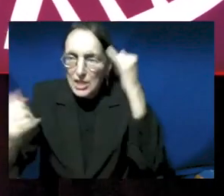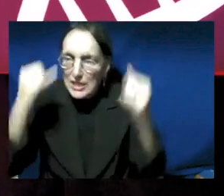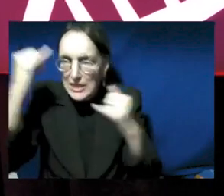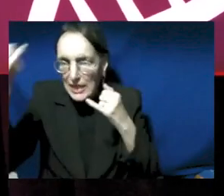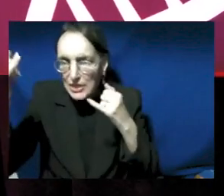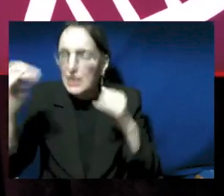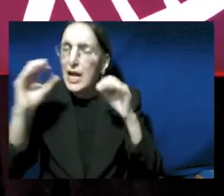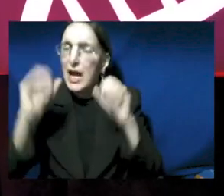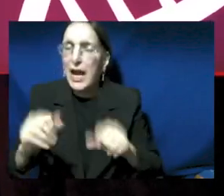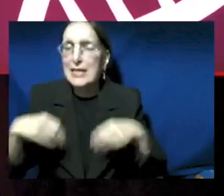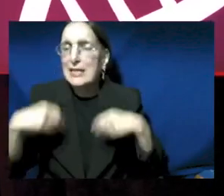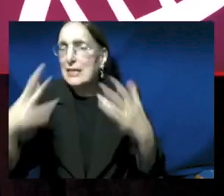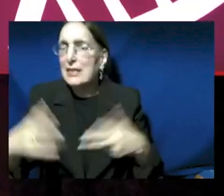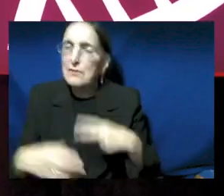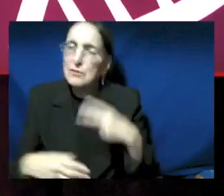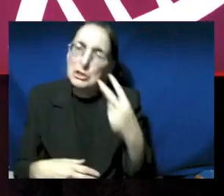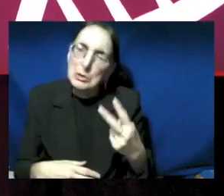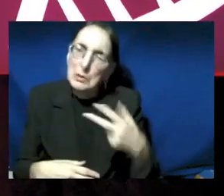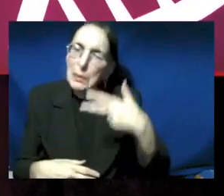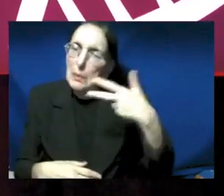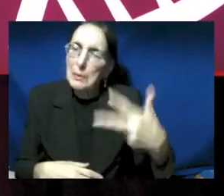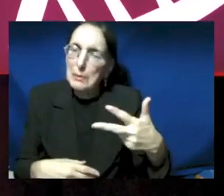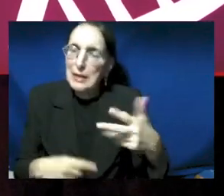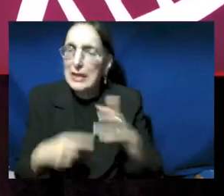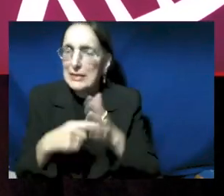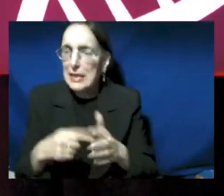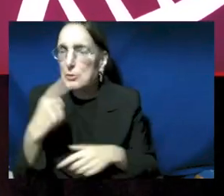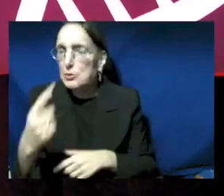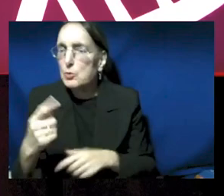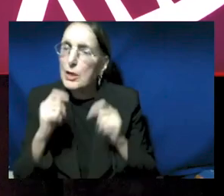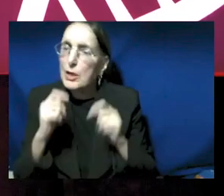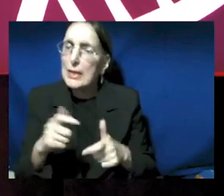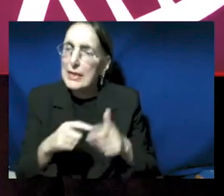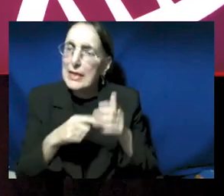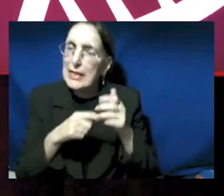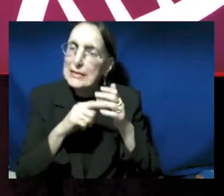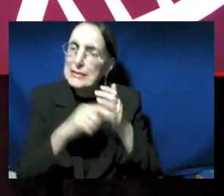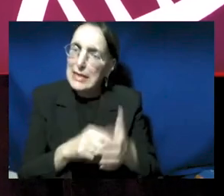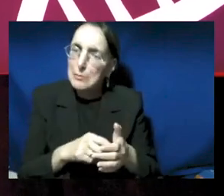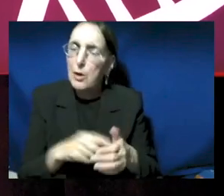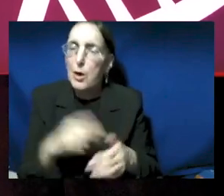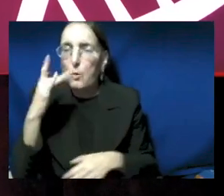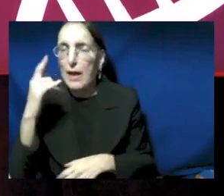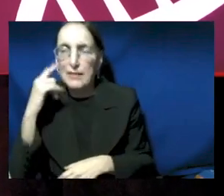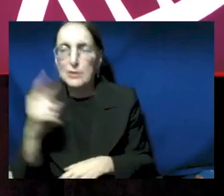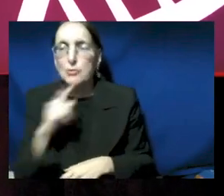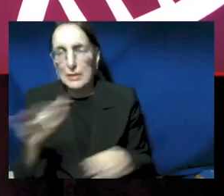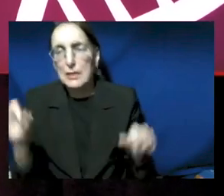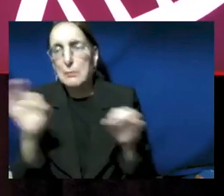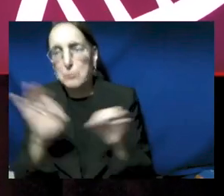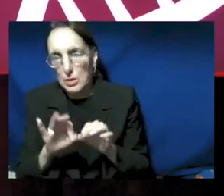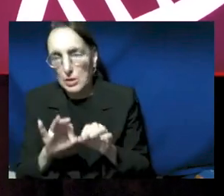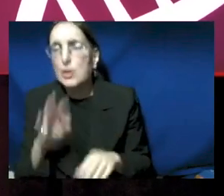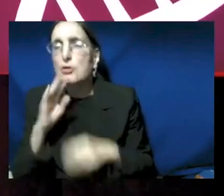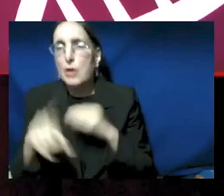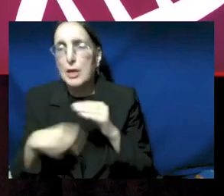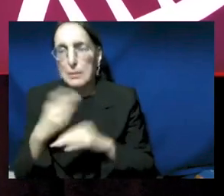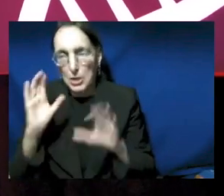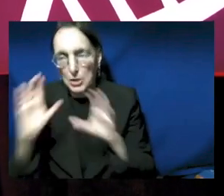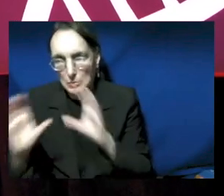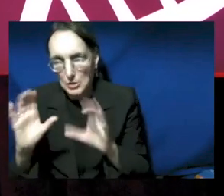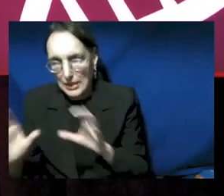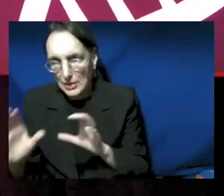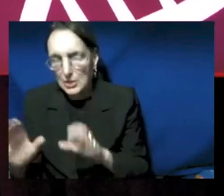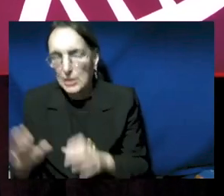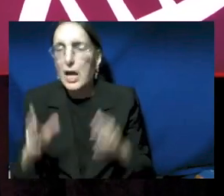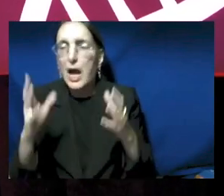three examples, one quick example, of why I think it's really important around as we're talking about communications. I want everybody,